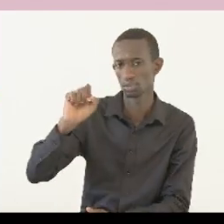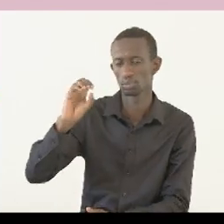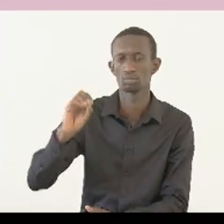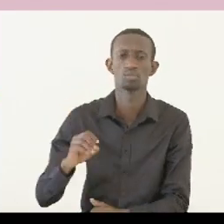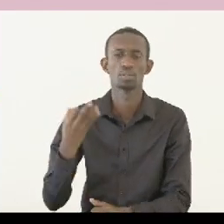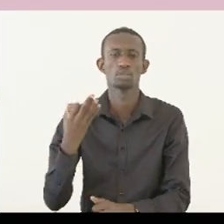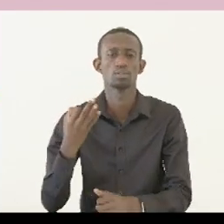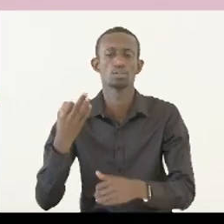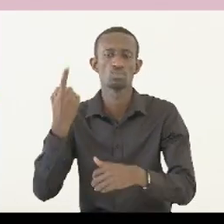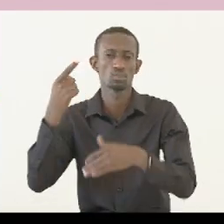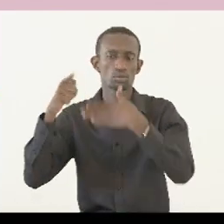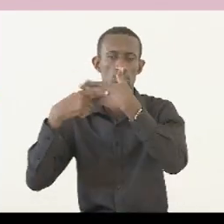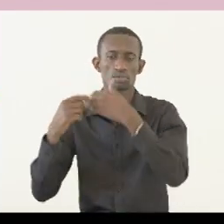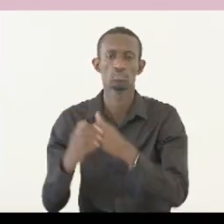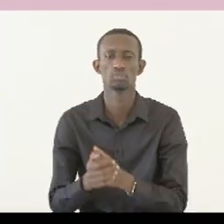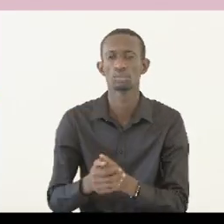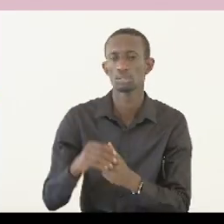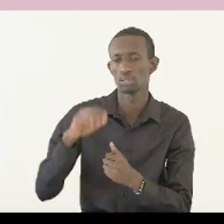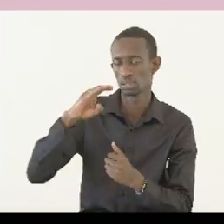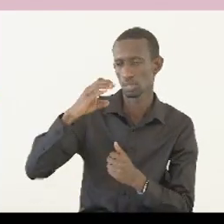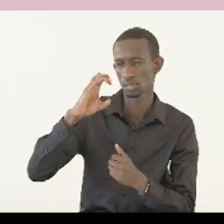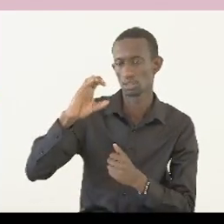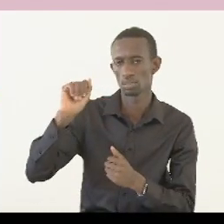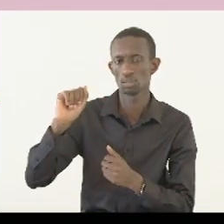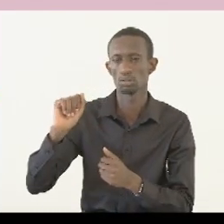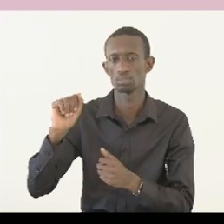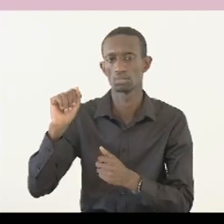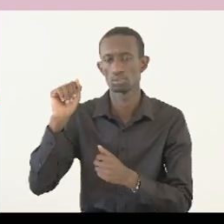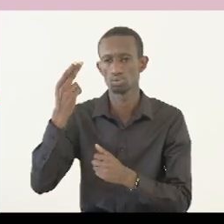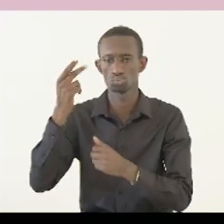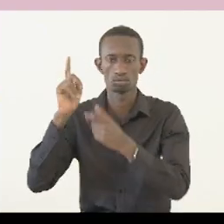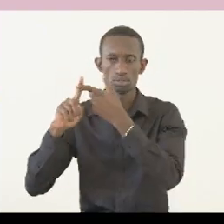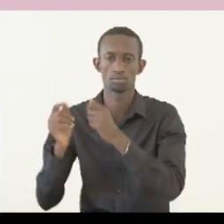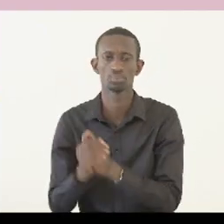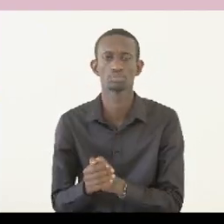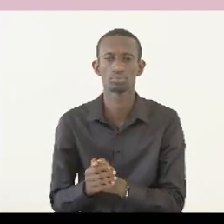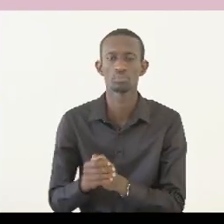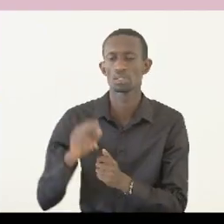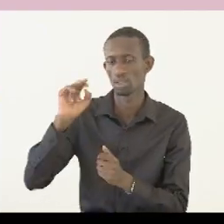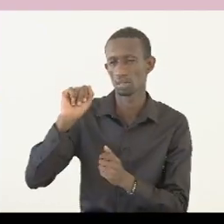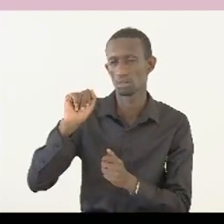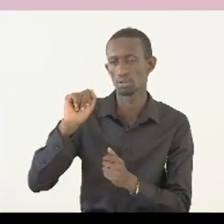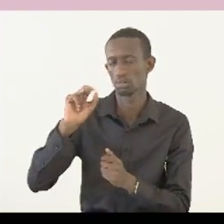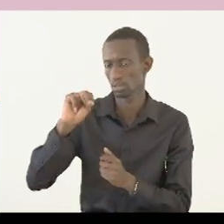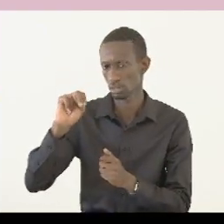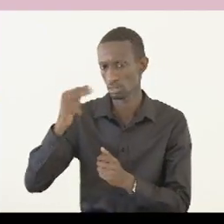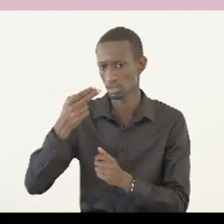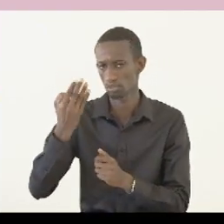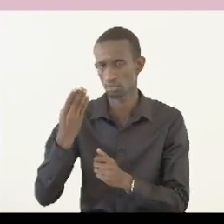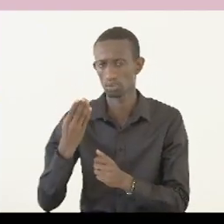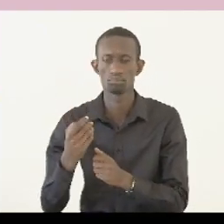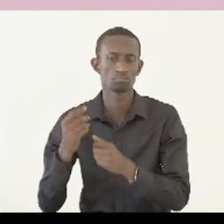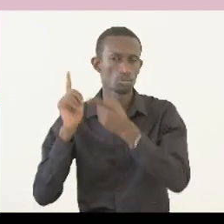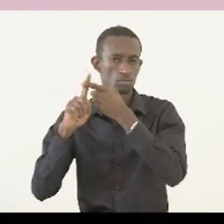HSO3 1 negative, Ca2 plus, and NH4 positive. Let me give you